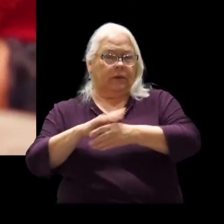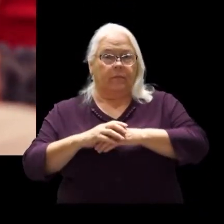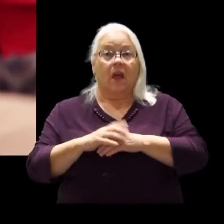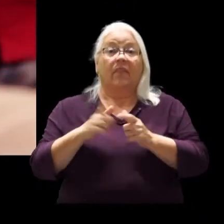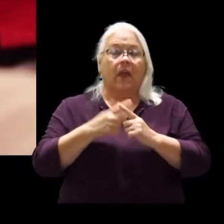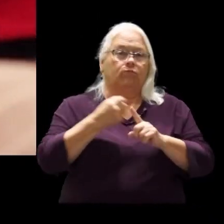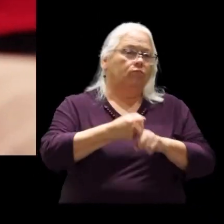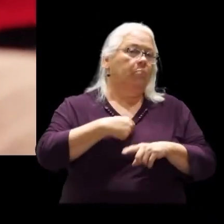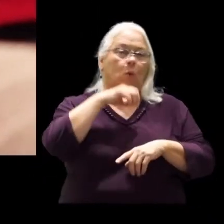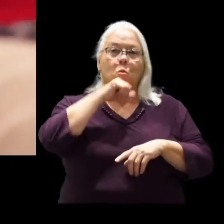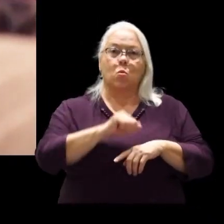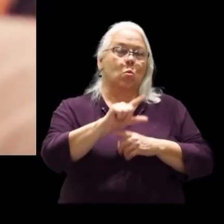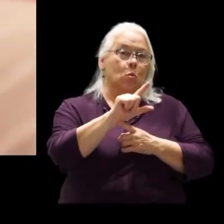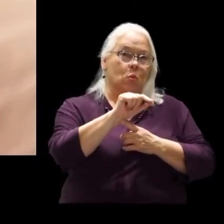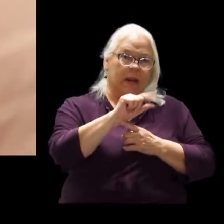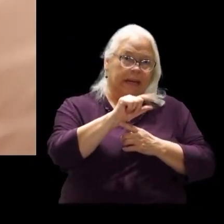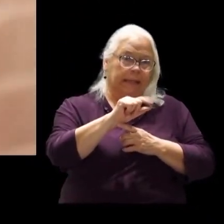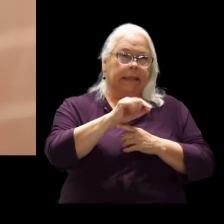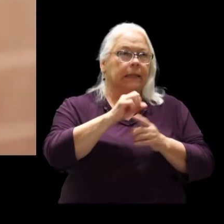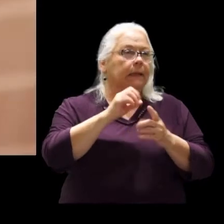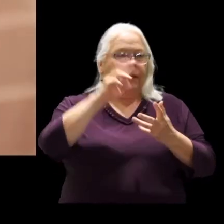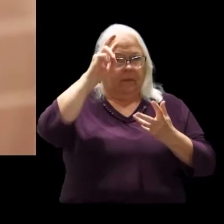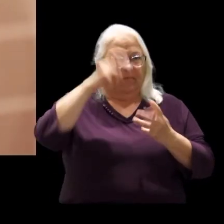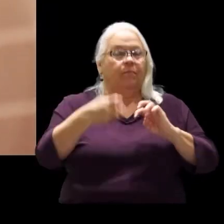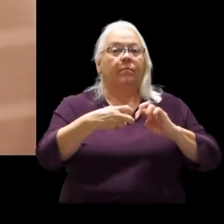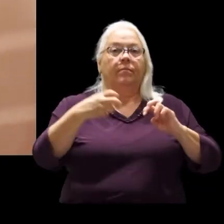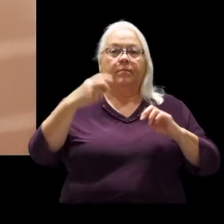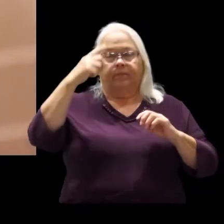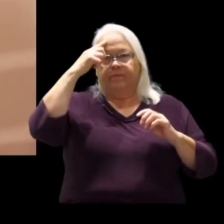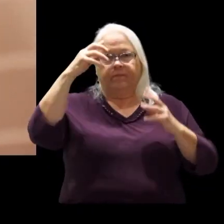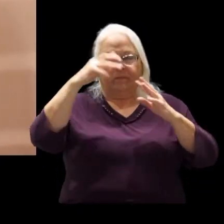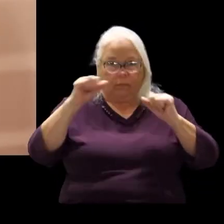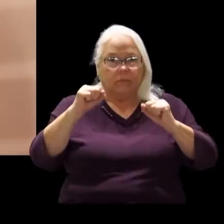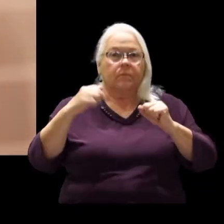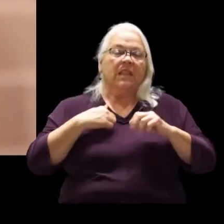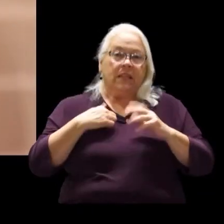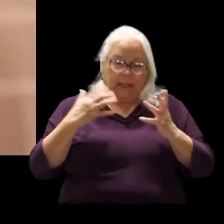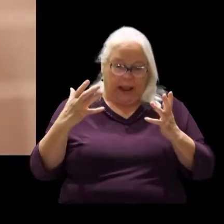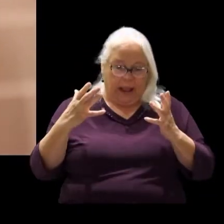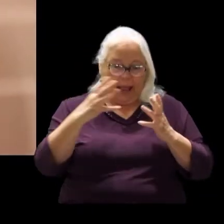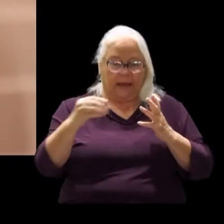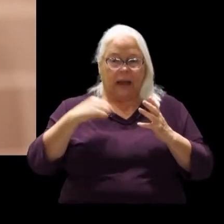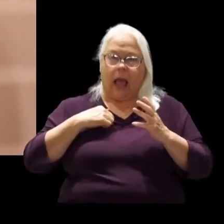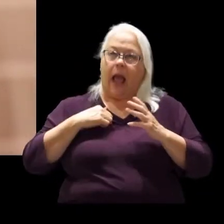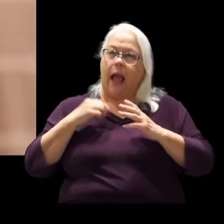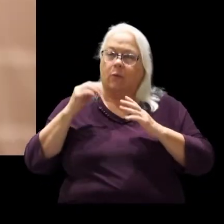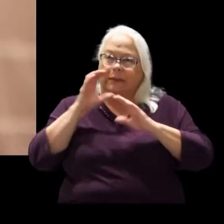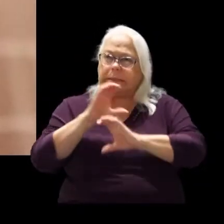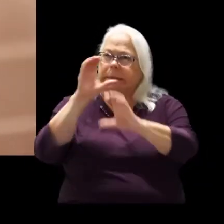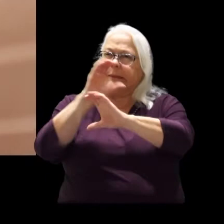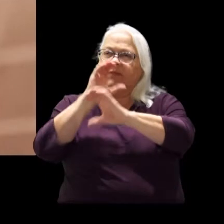20, with overly aggressive operatic training, I uncovered the functional vocal methodology of Cornelius Reid,